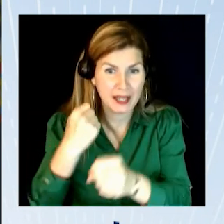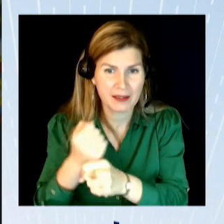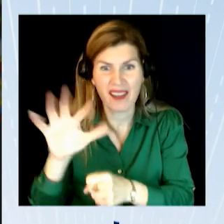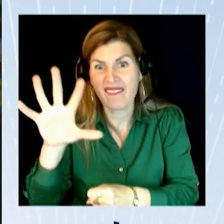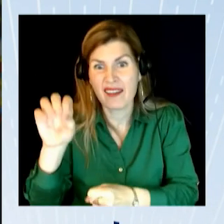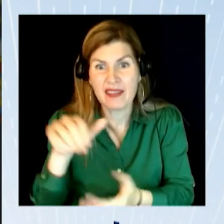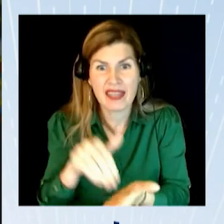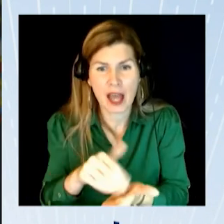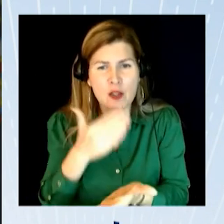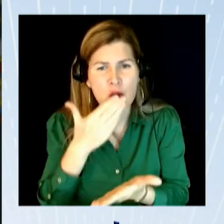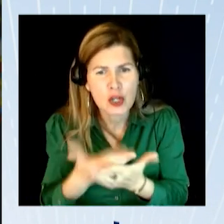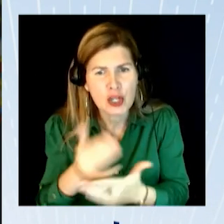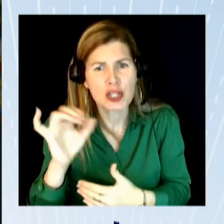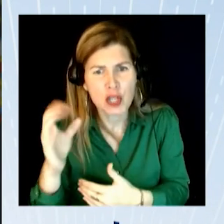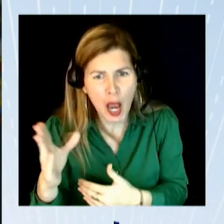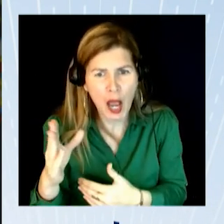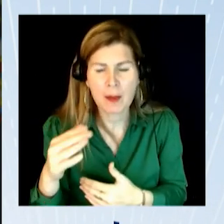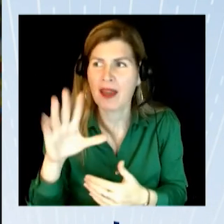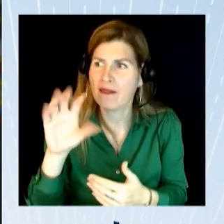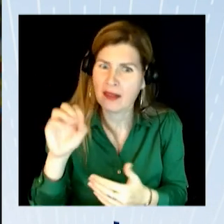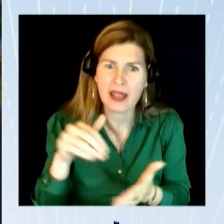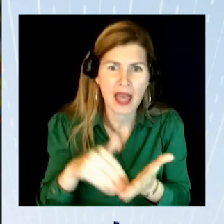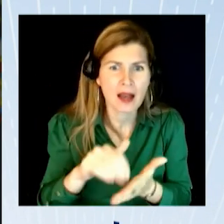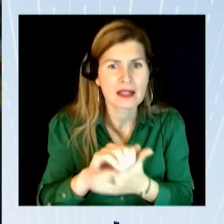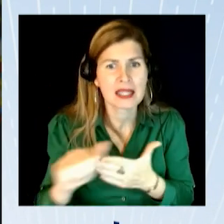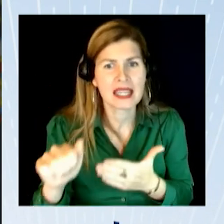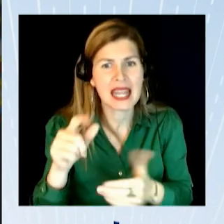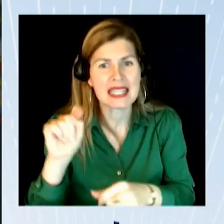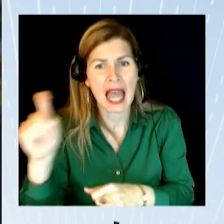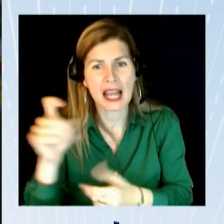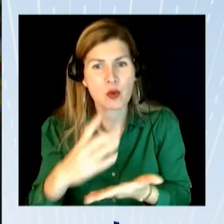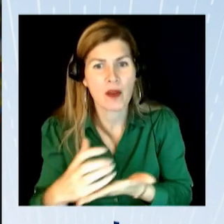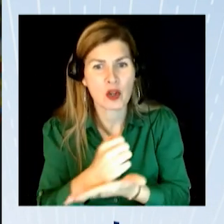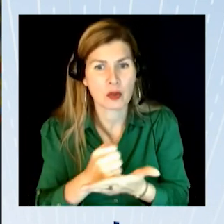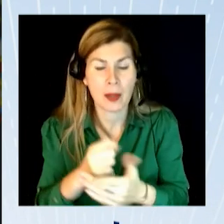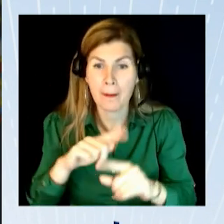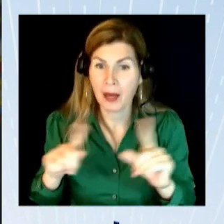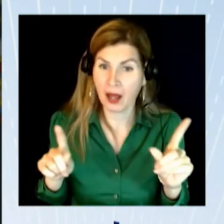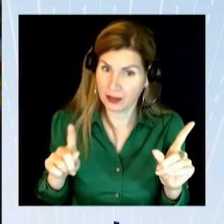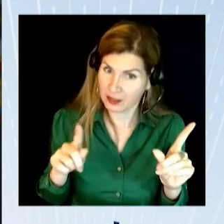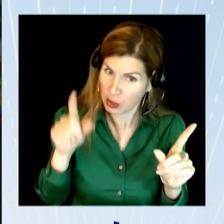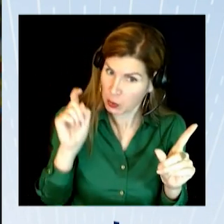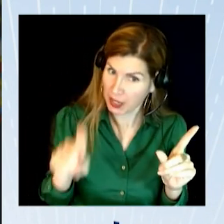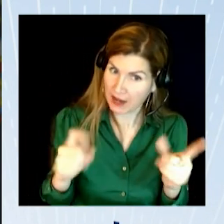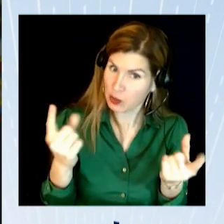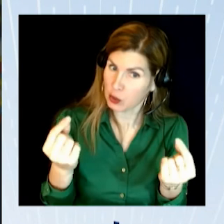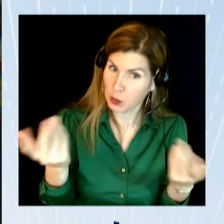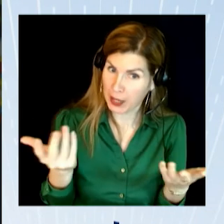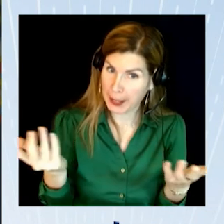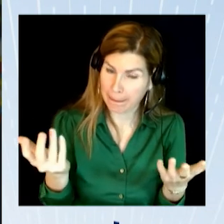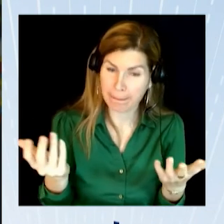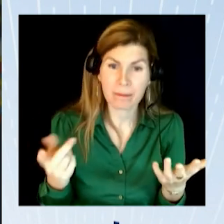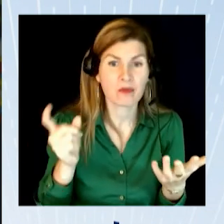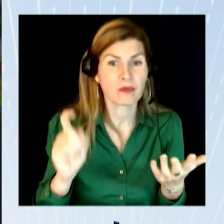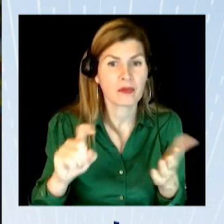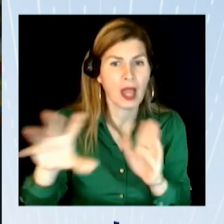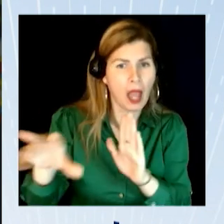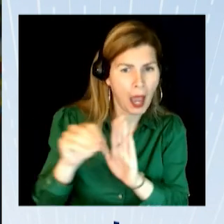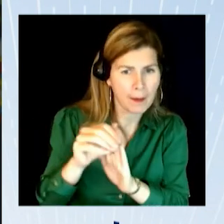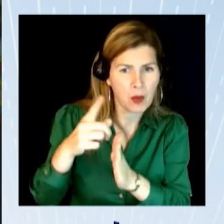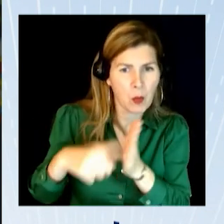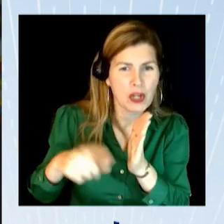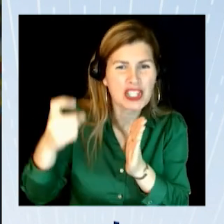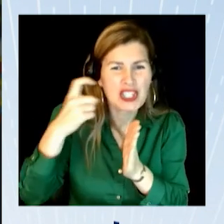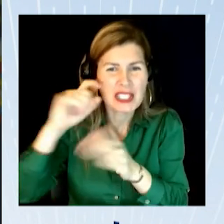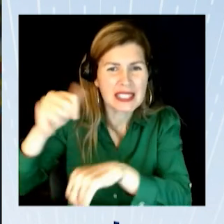paying jobs, billions of dollars in tax revenues. But you know what we said? You have to do a couple of things here, patterned after what you set forth with the federal